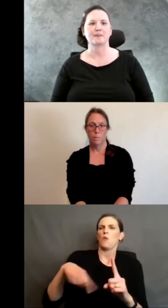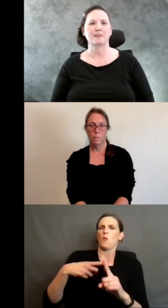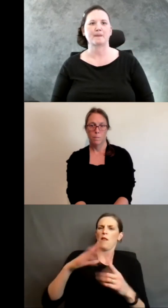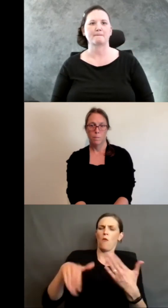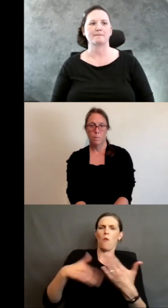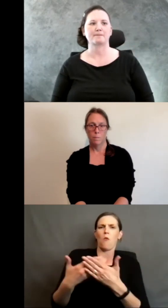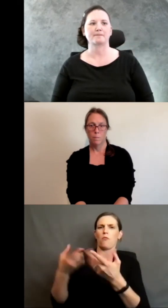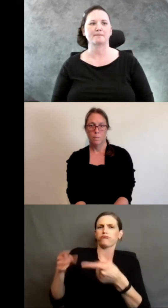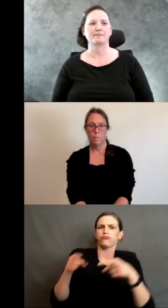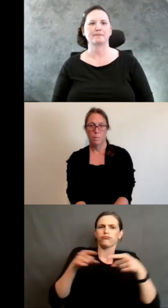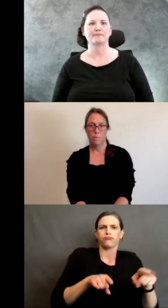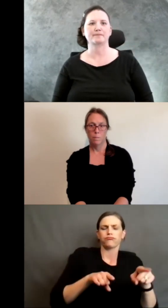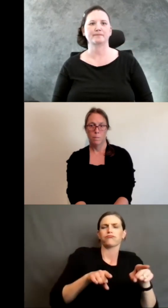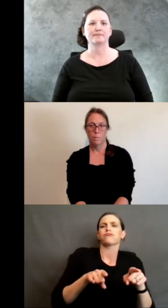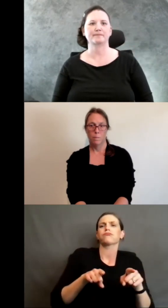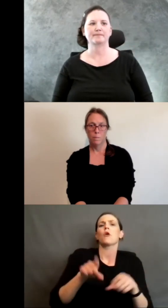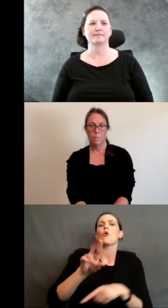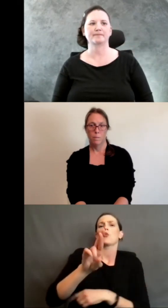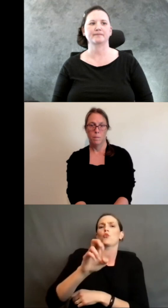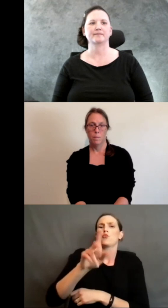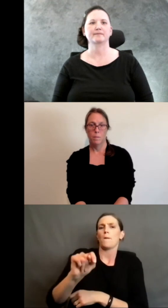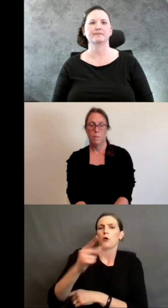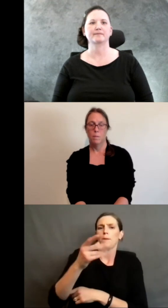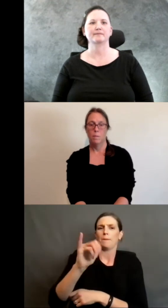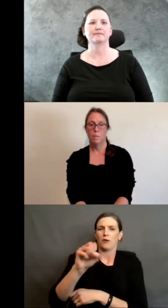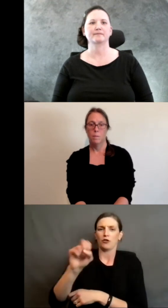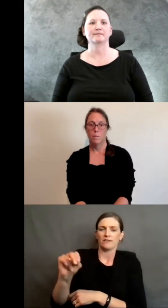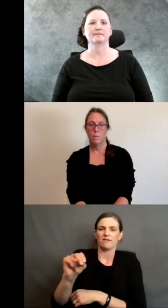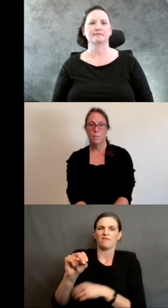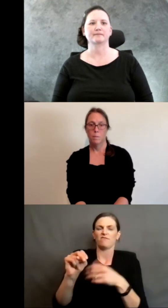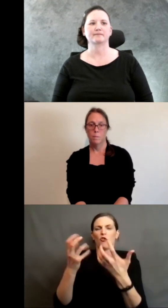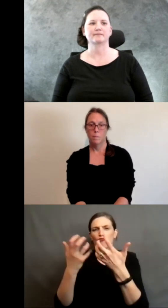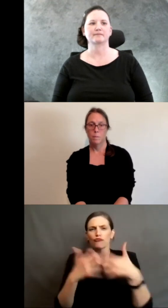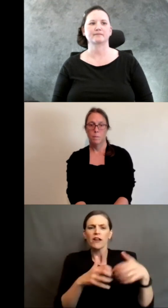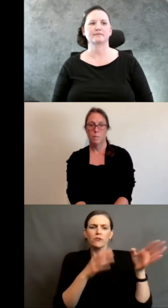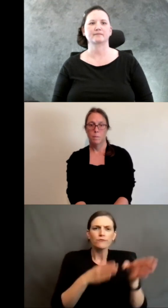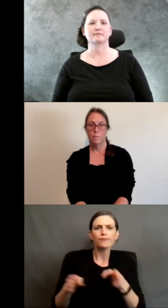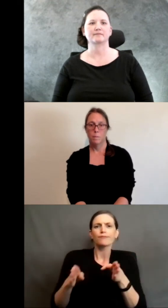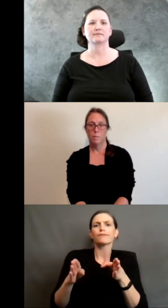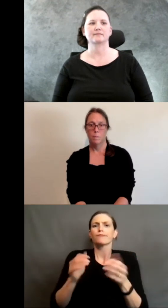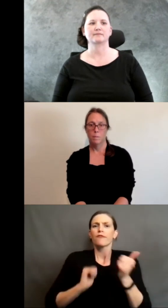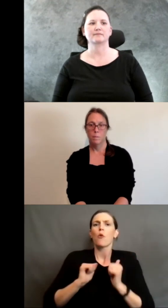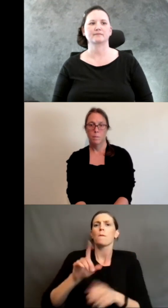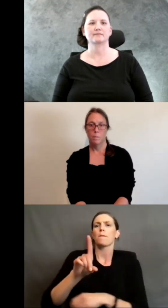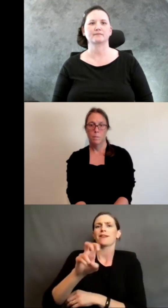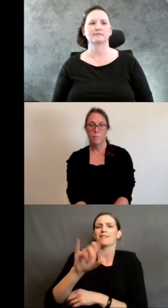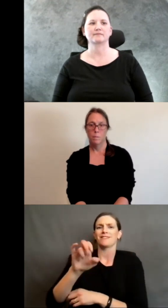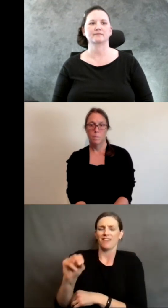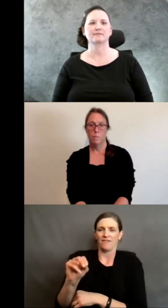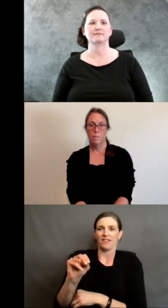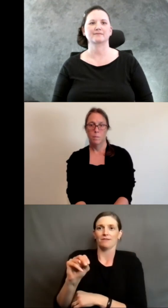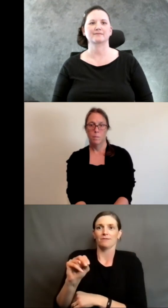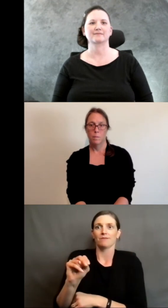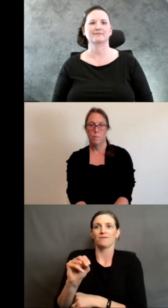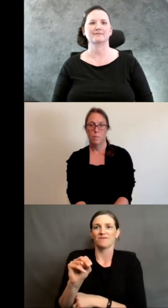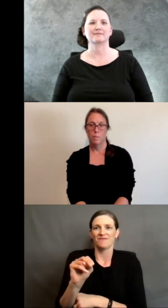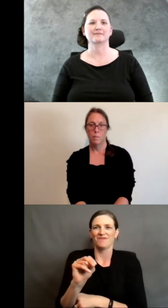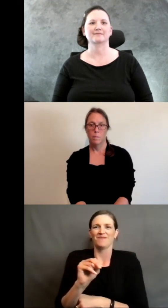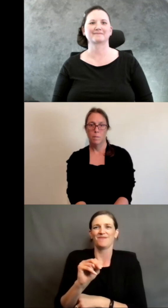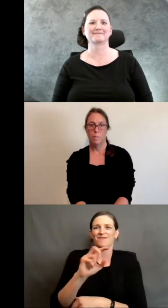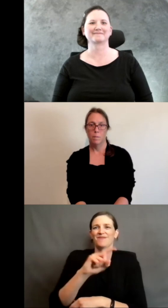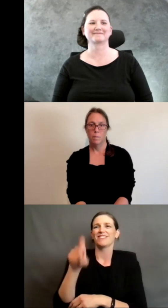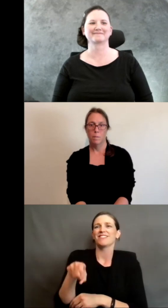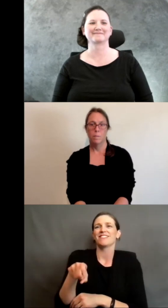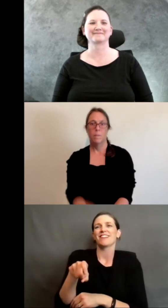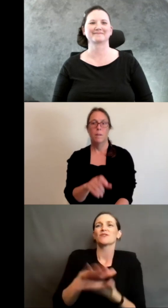Sanders. Copyright 2021, Paths of Destiny Collective. Texas School for the Blind and Visually Impaired is a